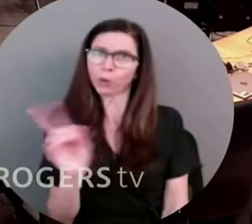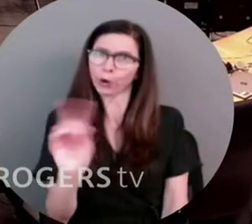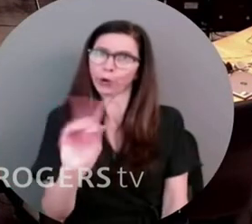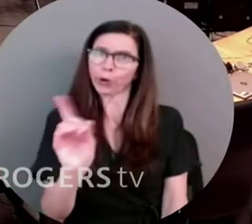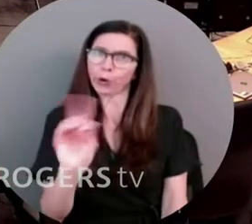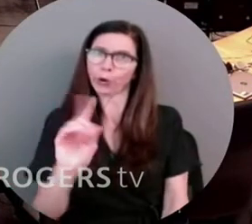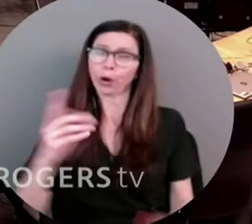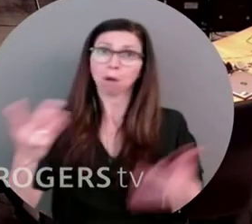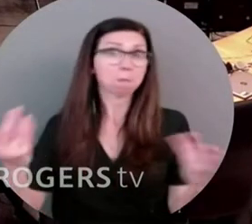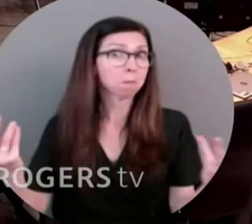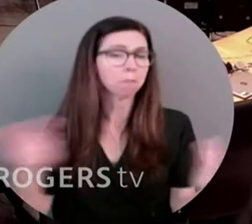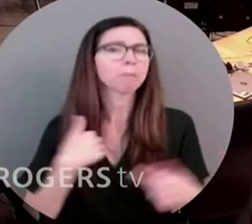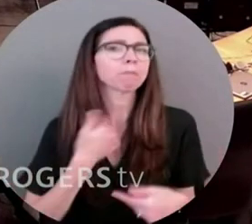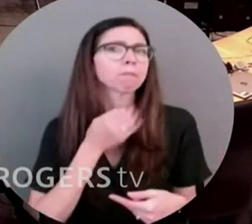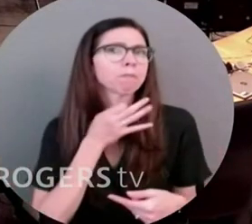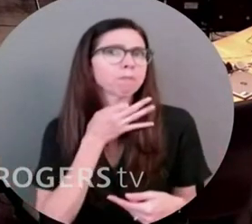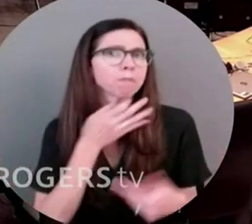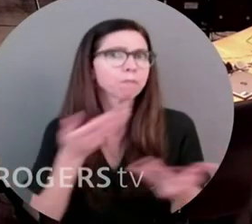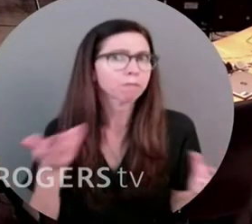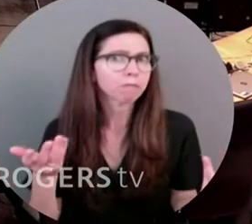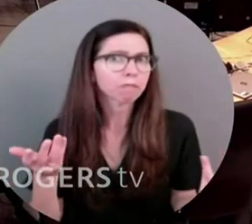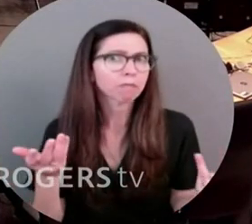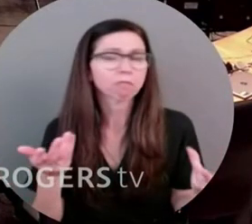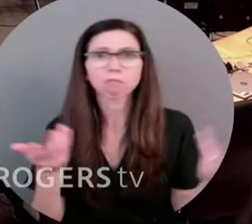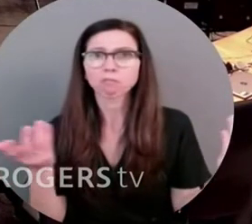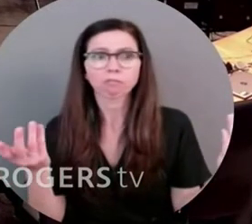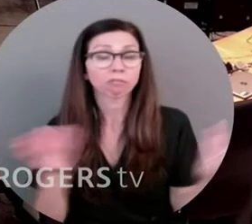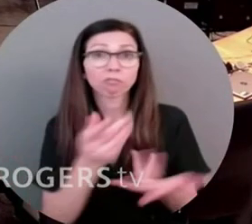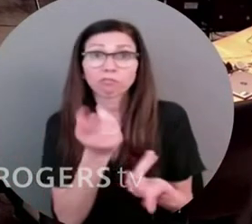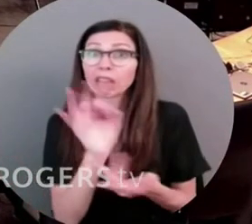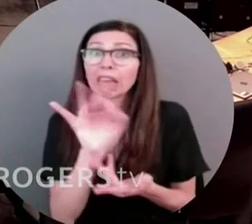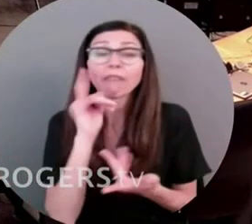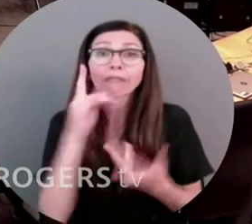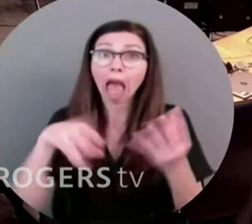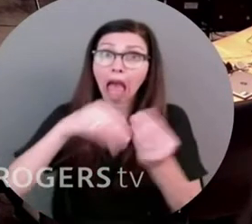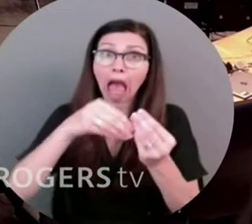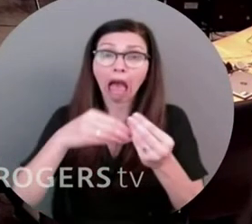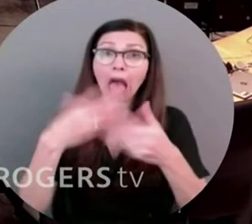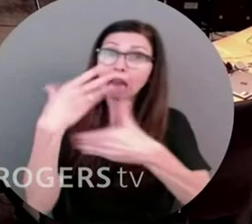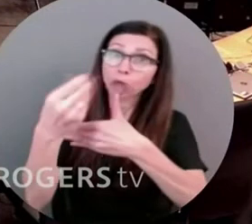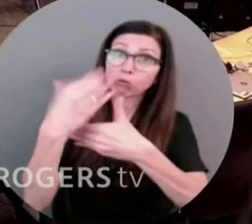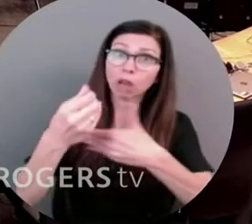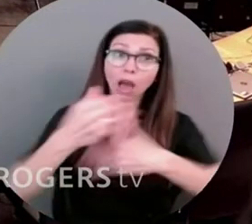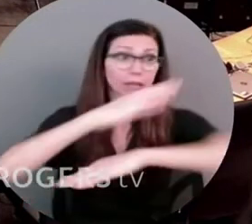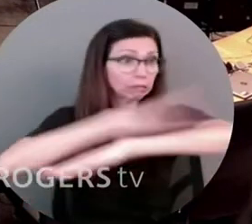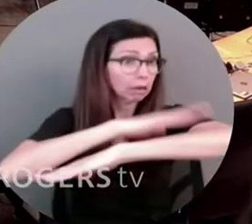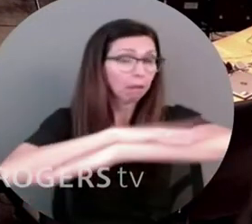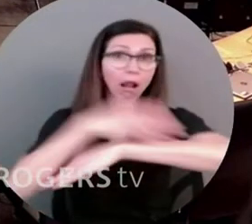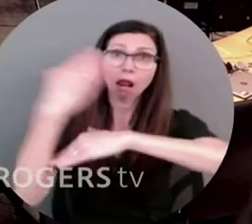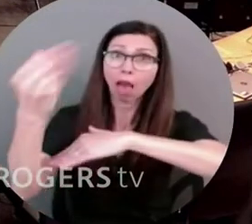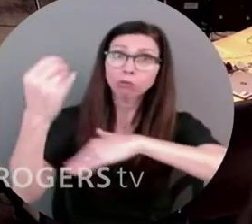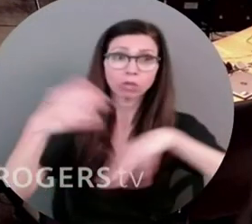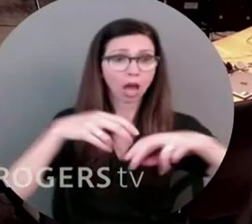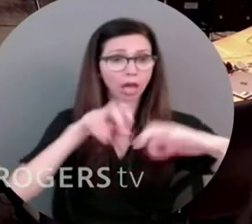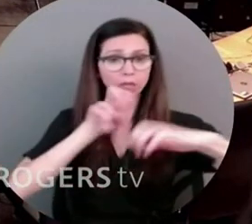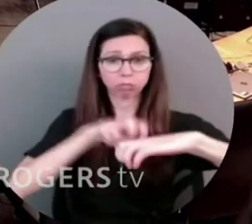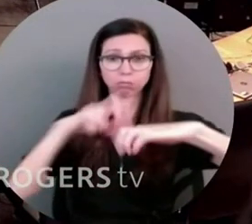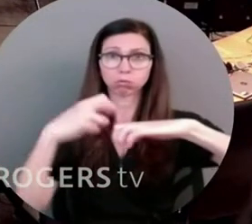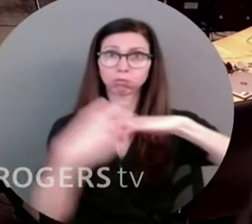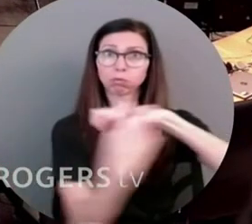restaurants, these patios expanded, as well as given a little bit of accessibility around them as